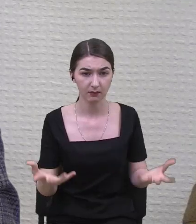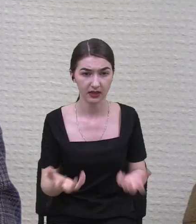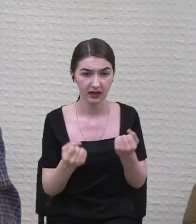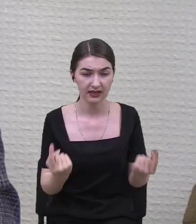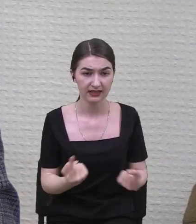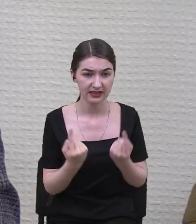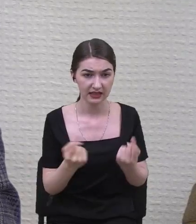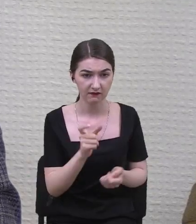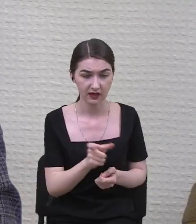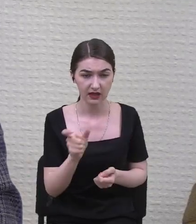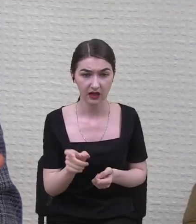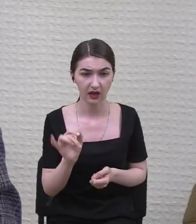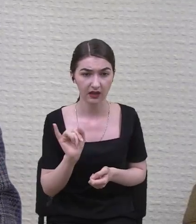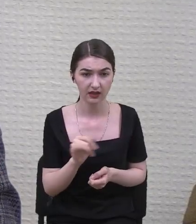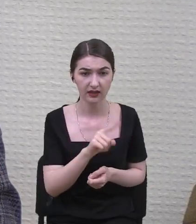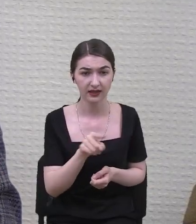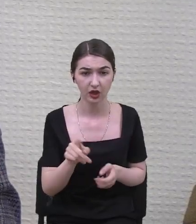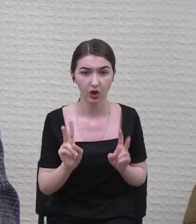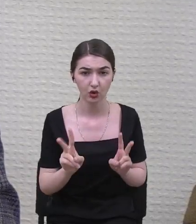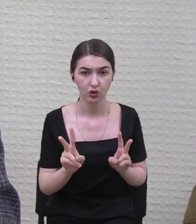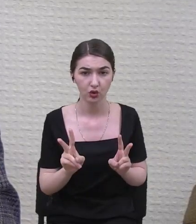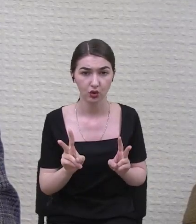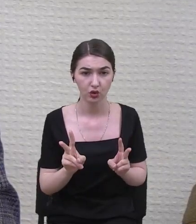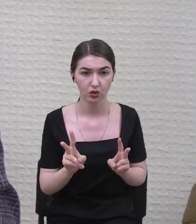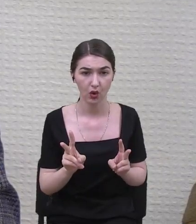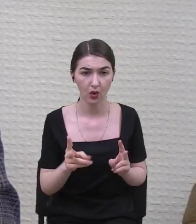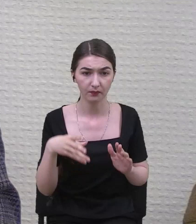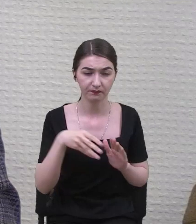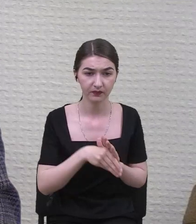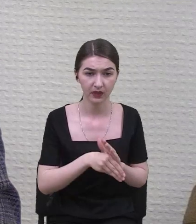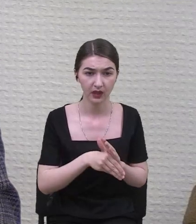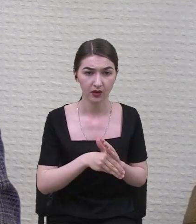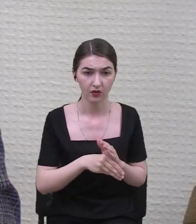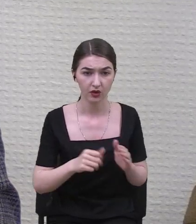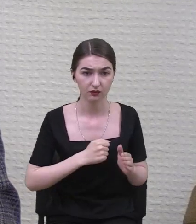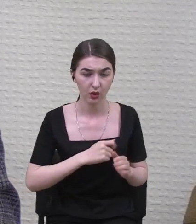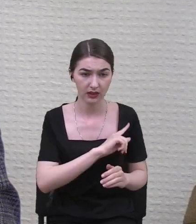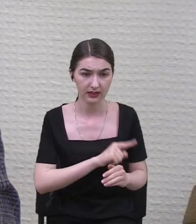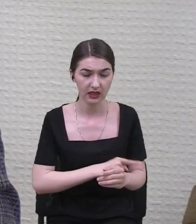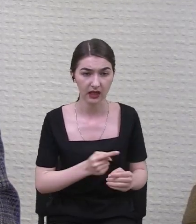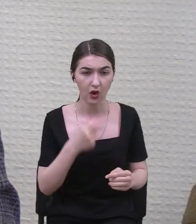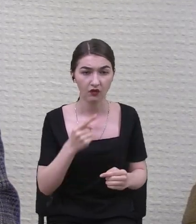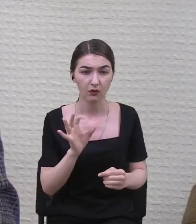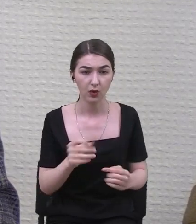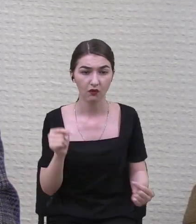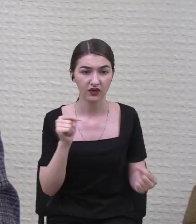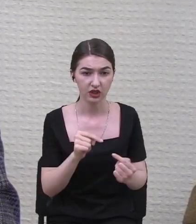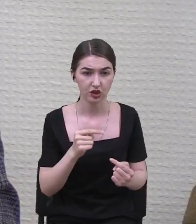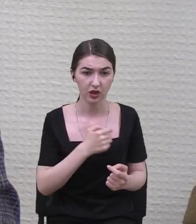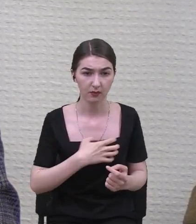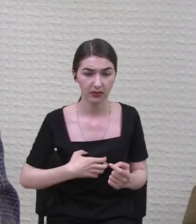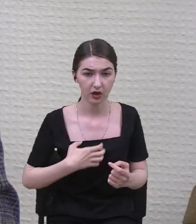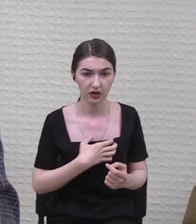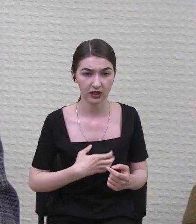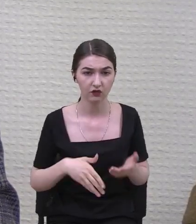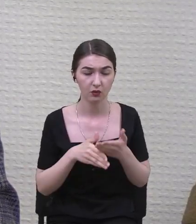We talked about the oblast that organizations prioritize for their financial assistance, and what are any